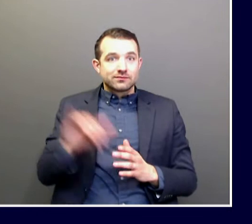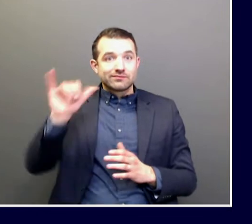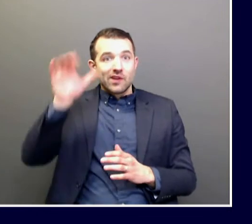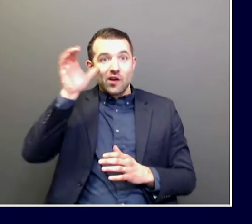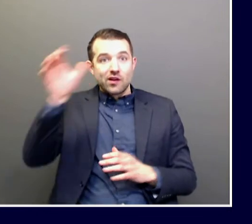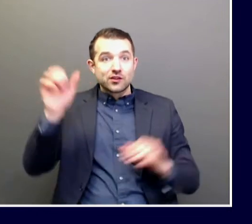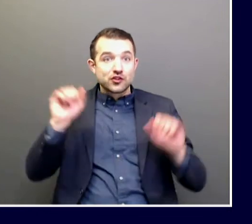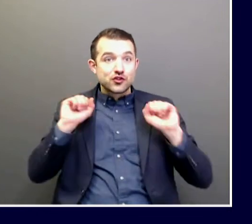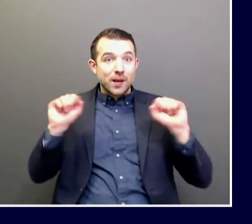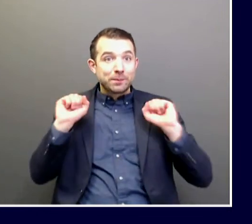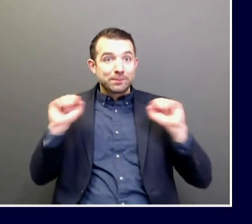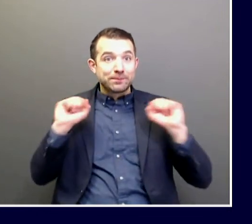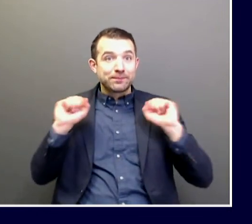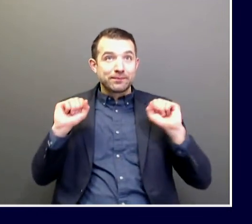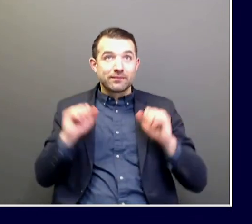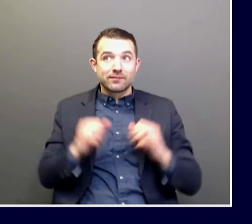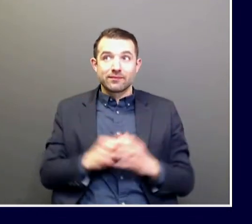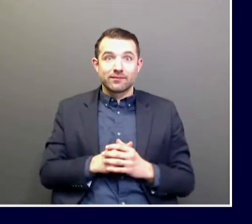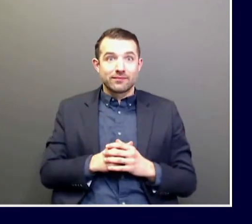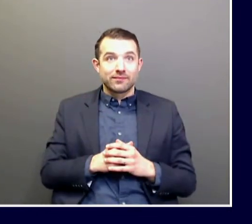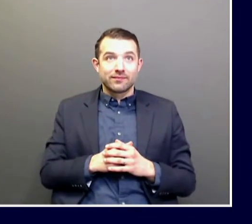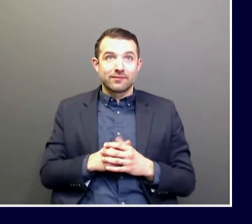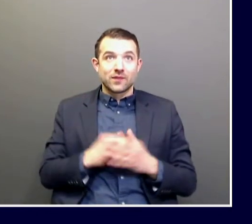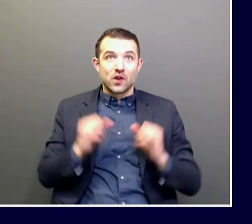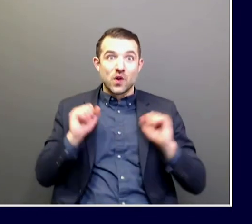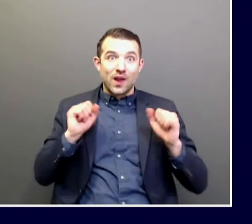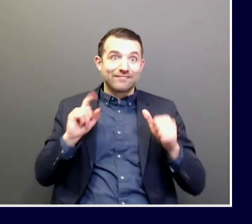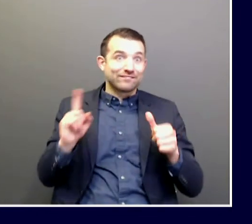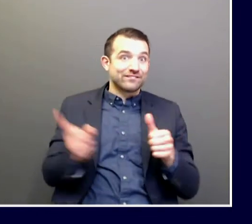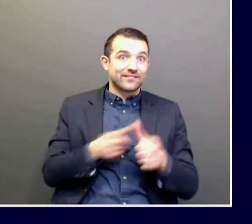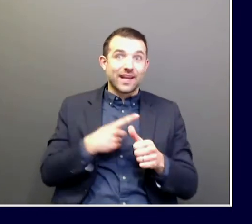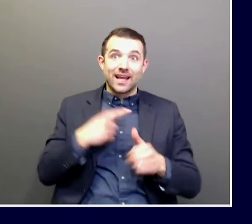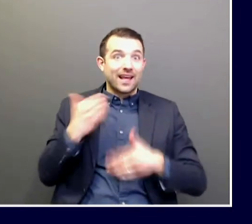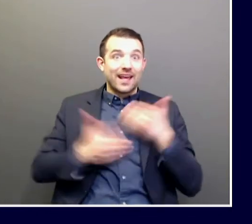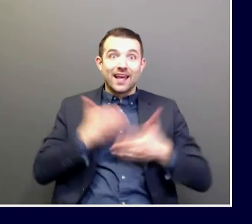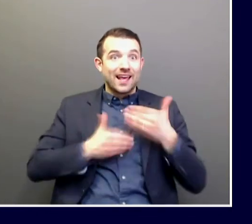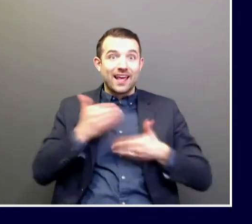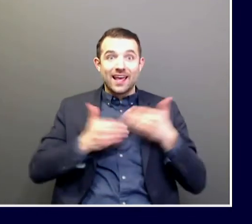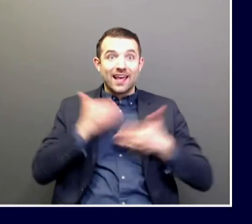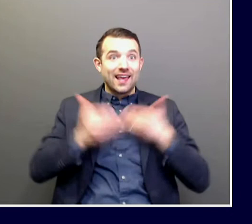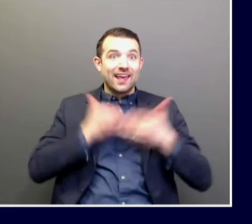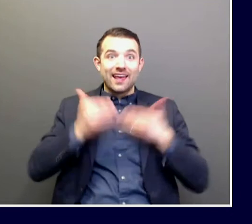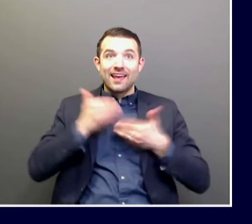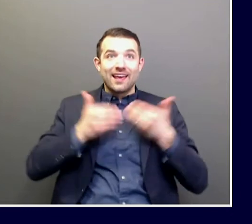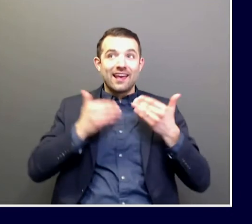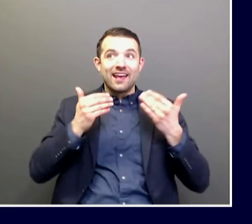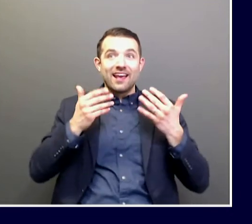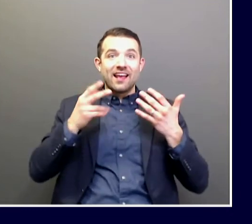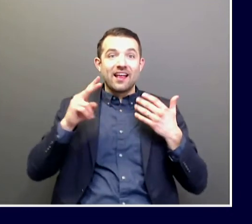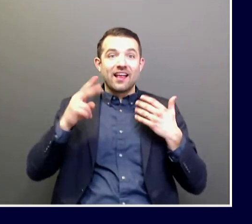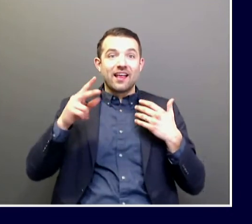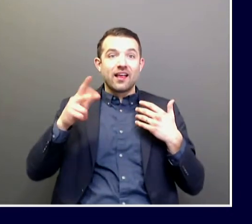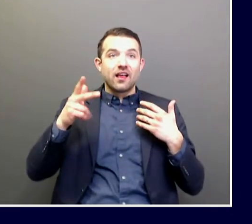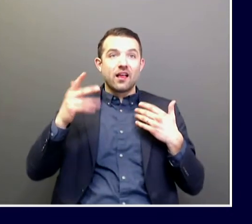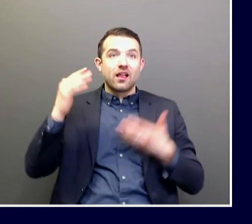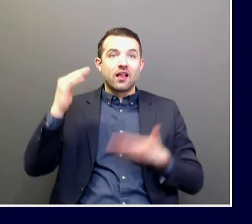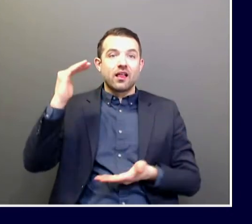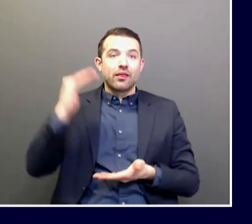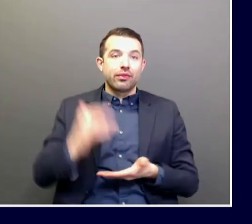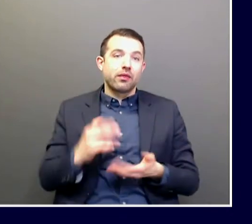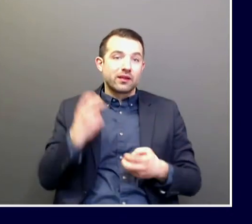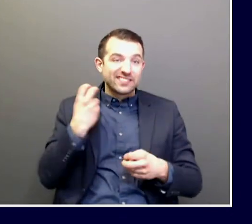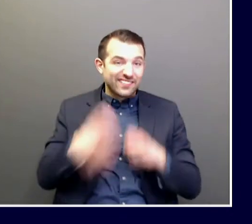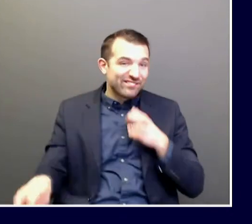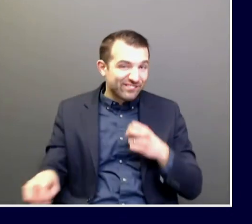last couple miles are always the hardest part. I wouldn't characterize this as stalling. It's what we expected would happen as we launched